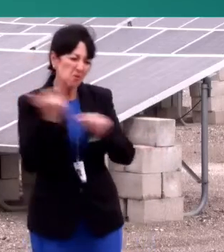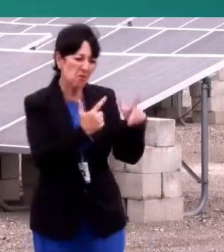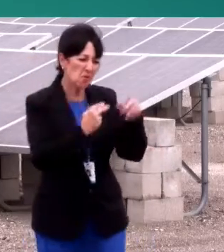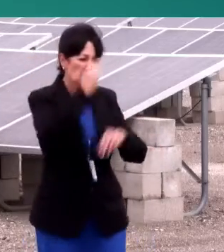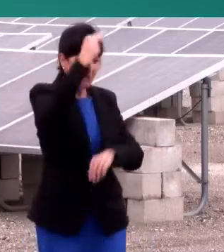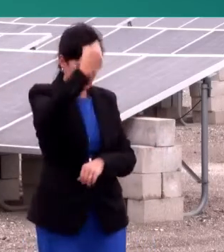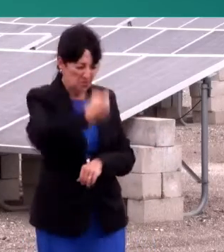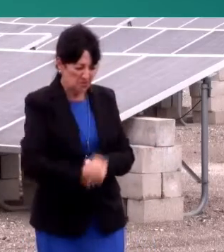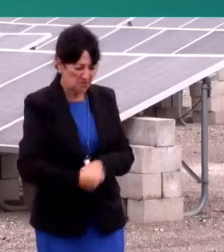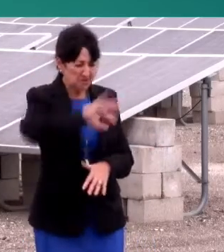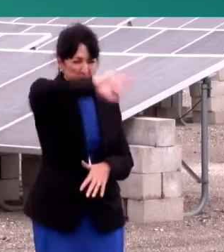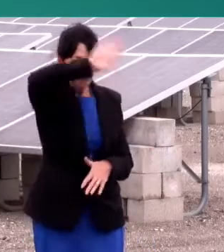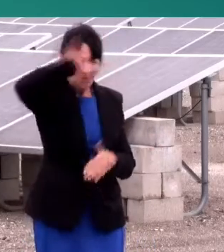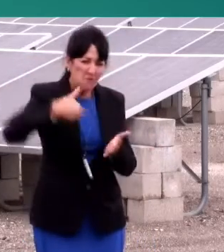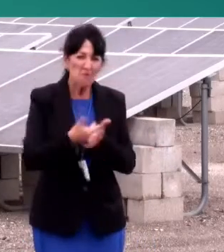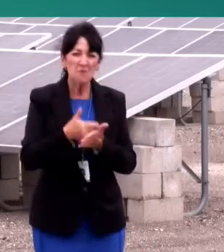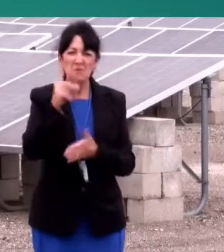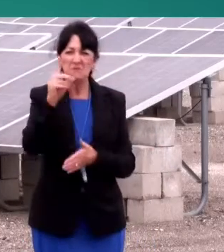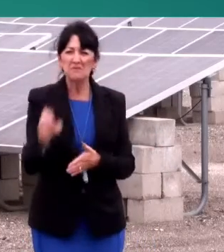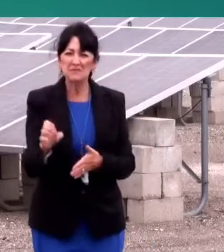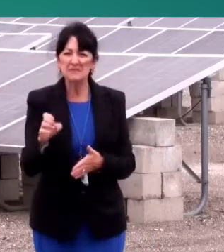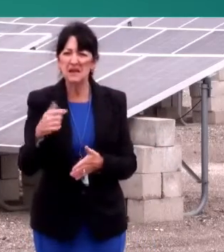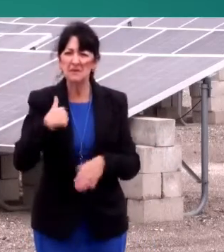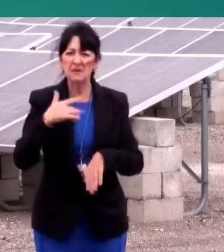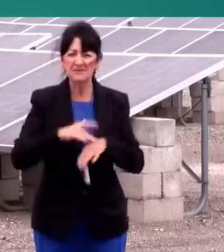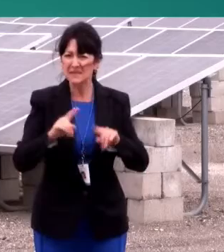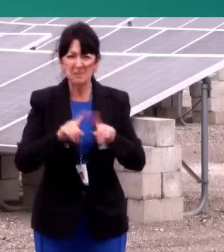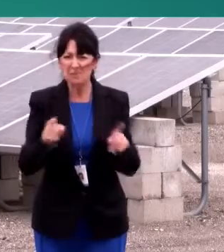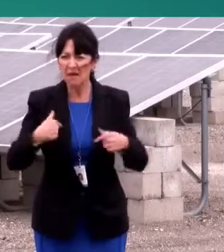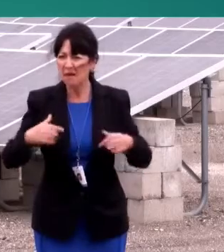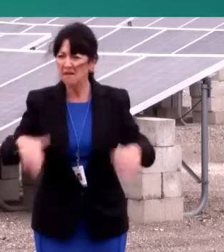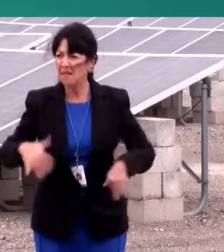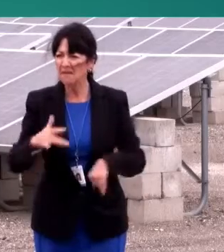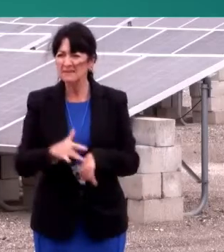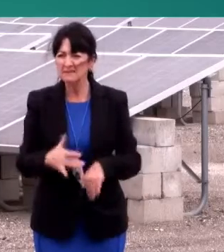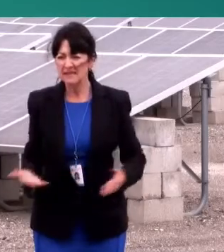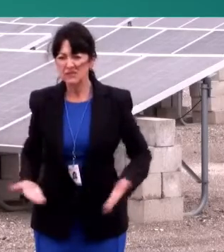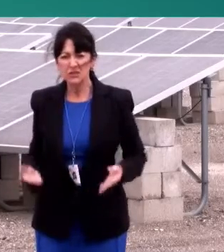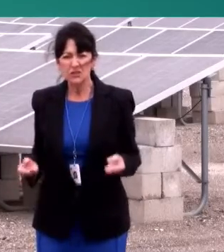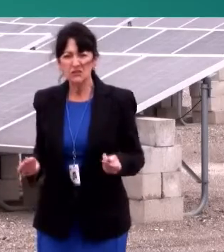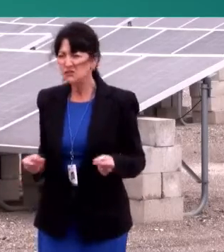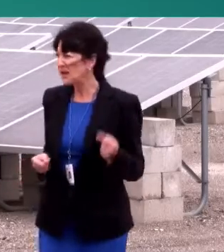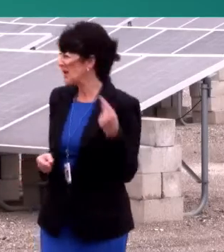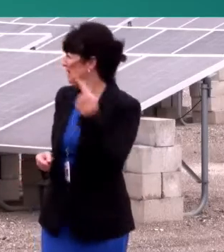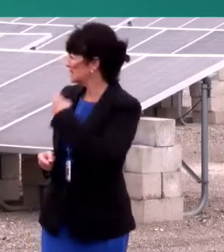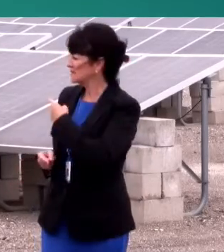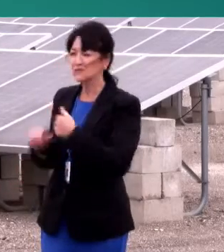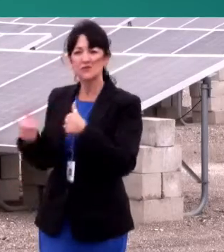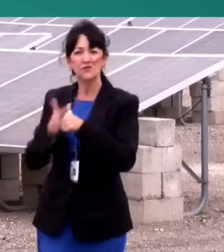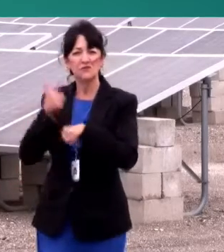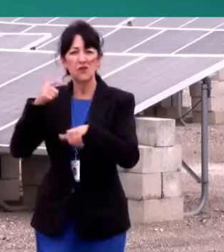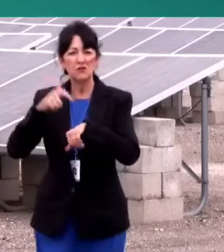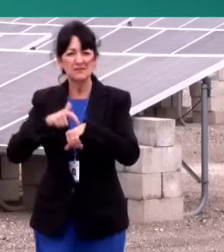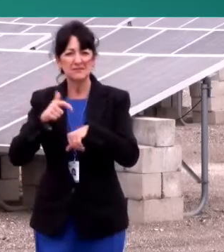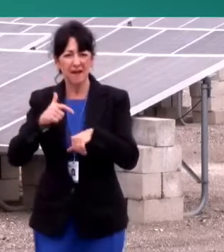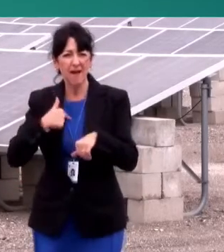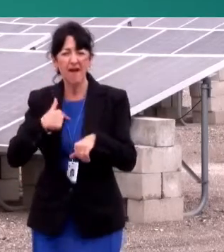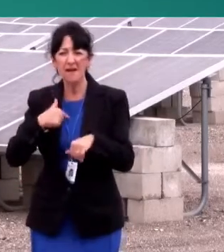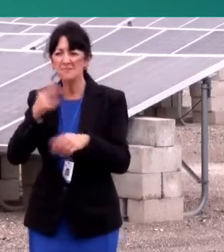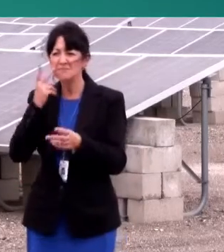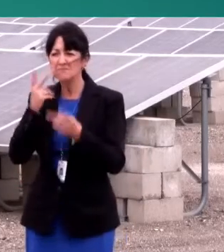there in person, but this is the first time I've ever been here and the first time I've heard an explanation of